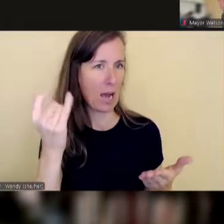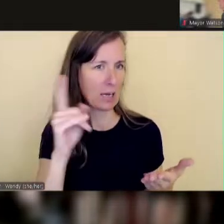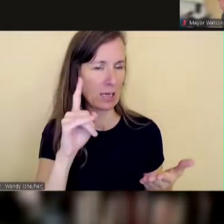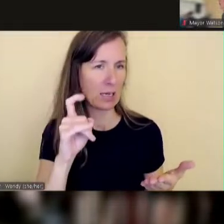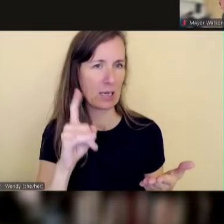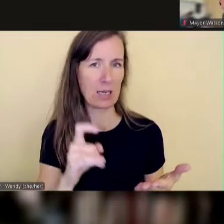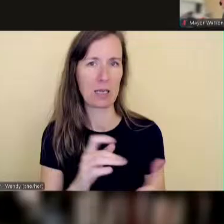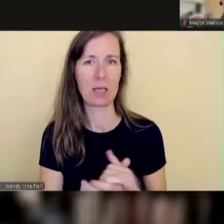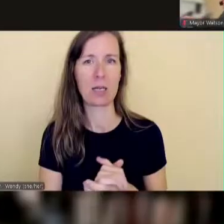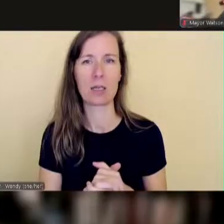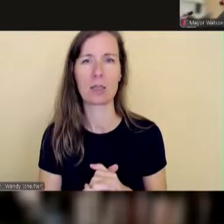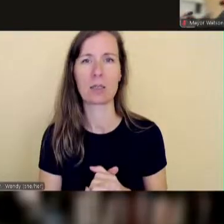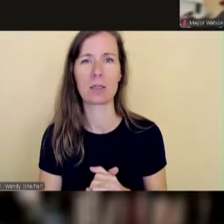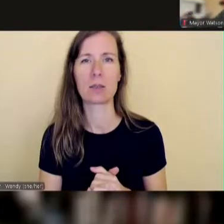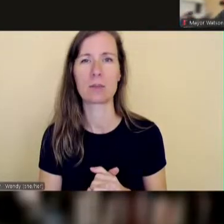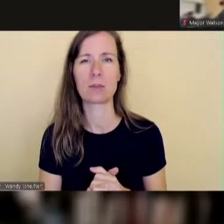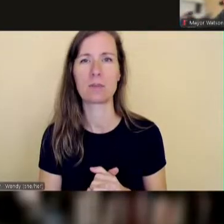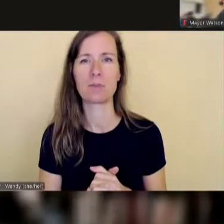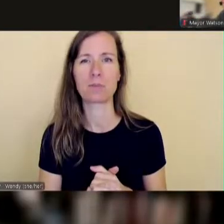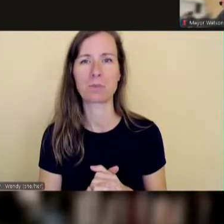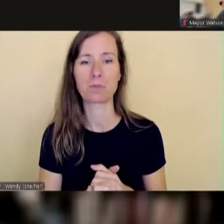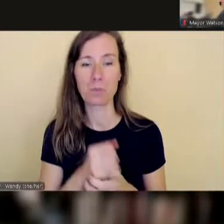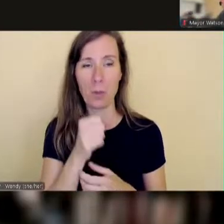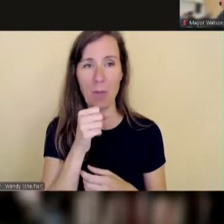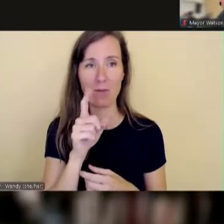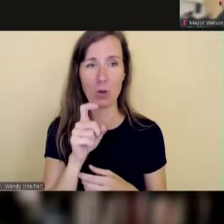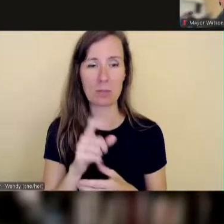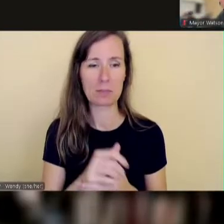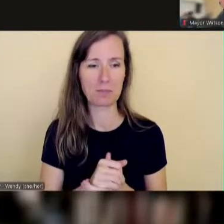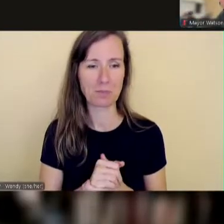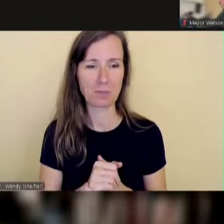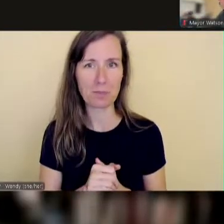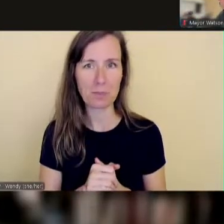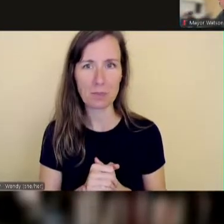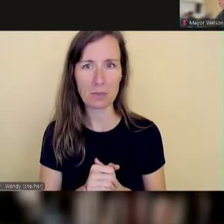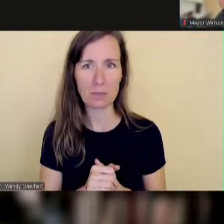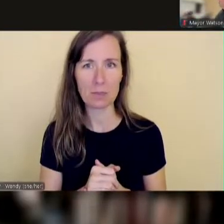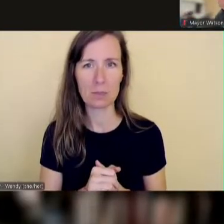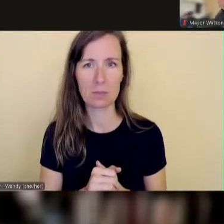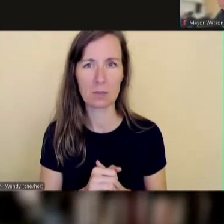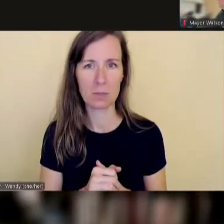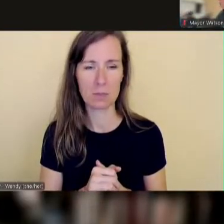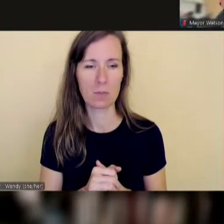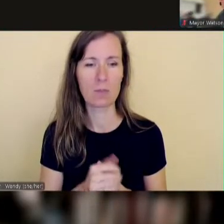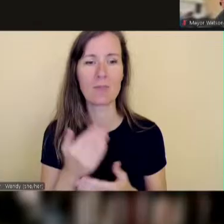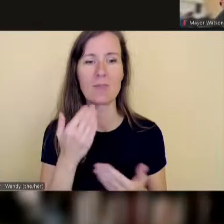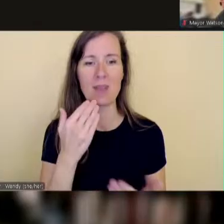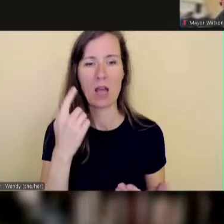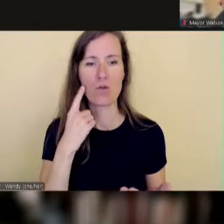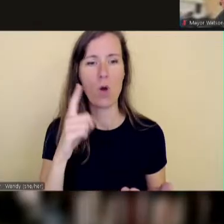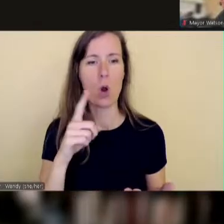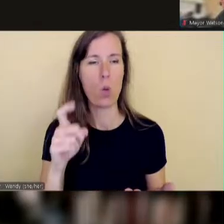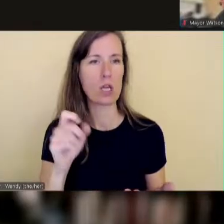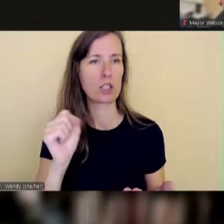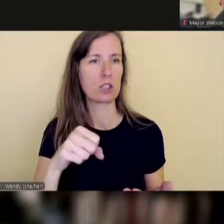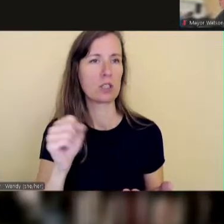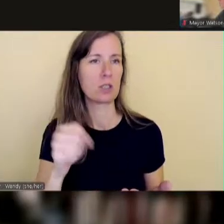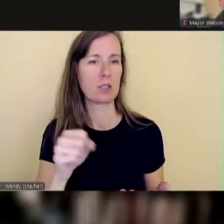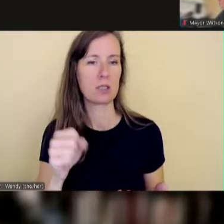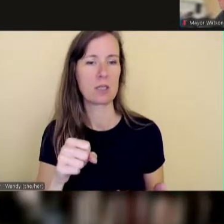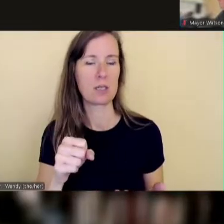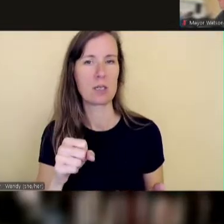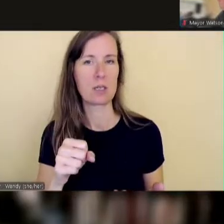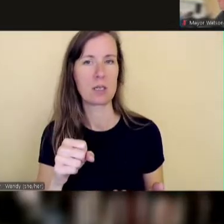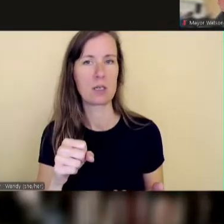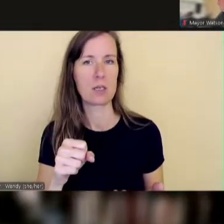Sorry. Let me step up to the mic. There you go. Take mic. That's fine. We can take Thank you for the question, and you did anticipate partly my answer, which is that is really